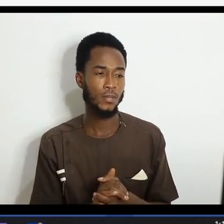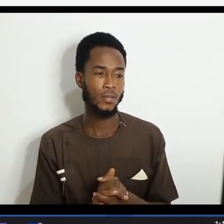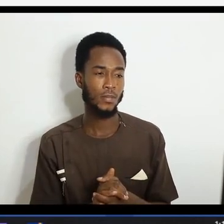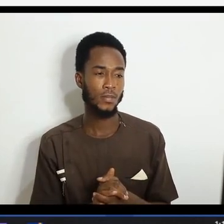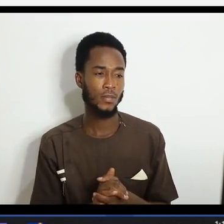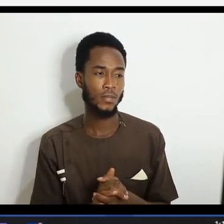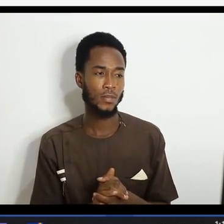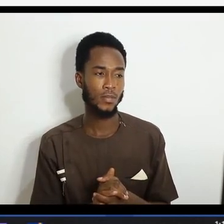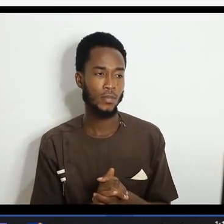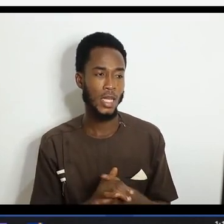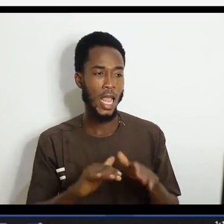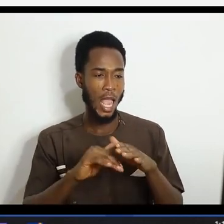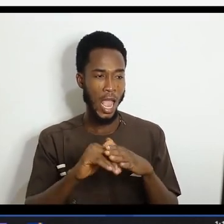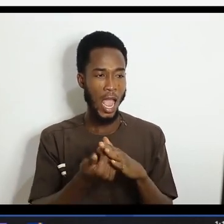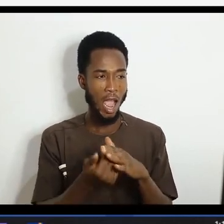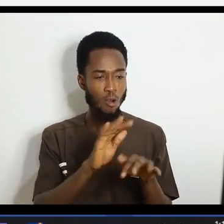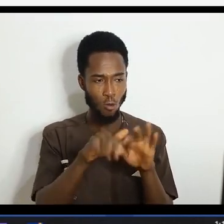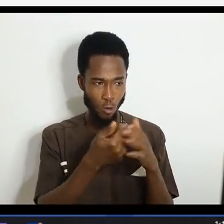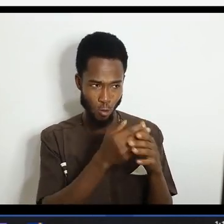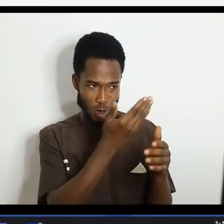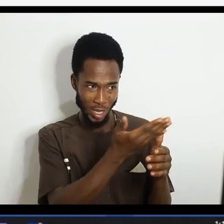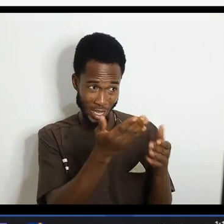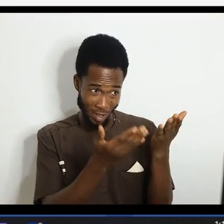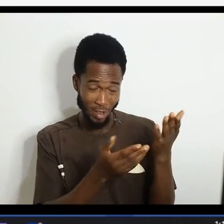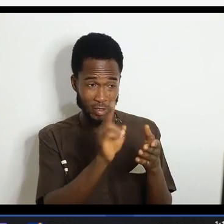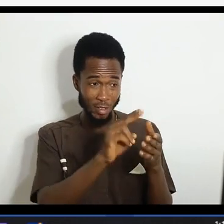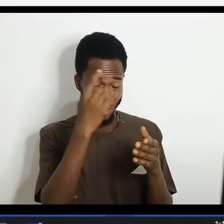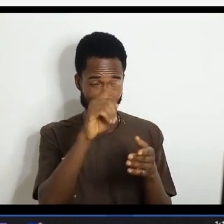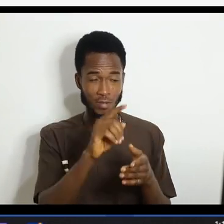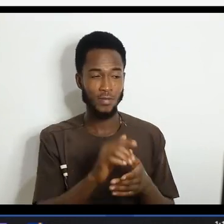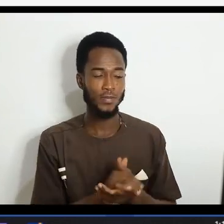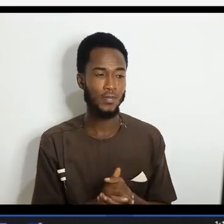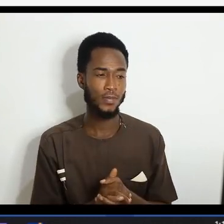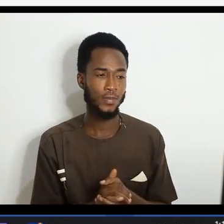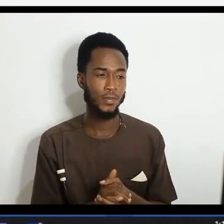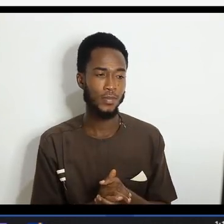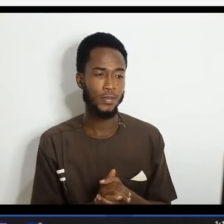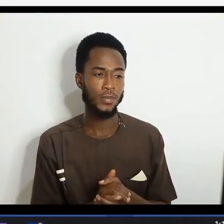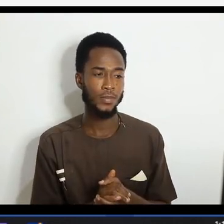Yes, this is how these tools are used for.